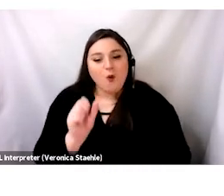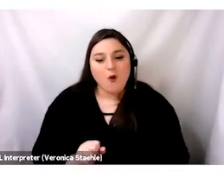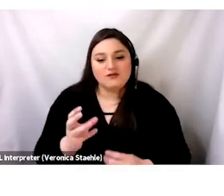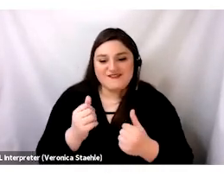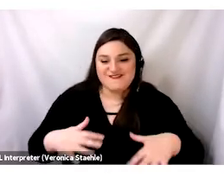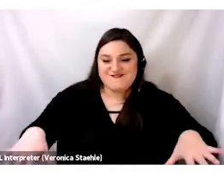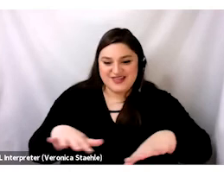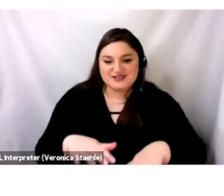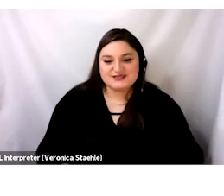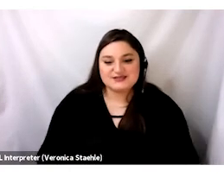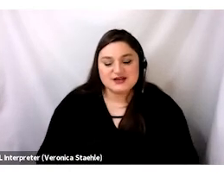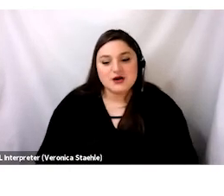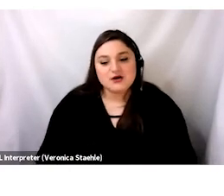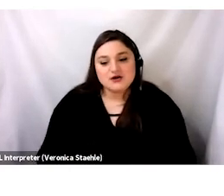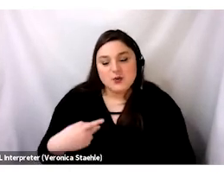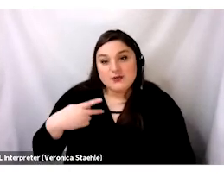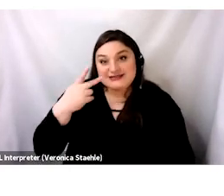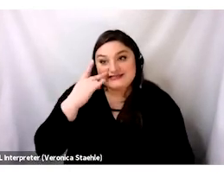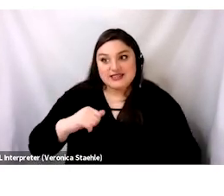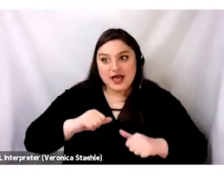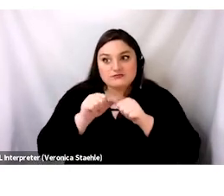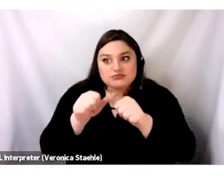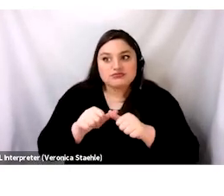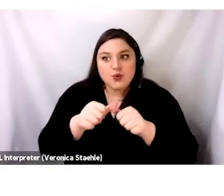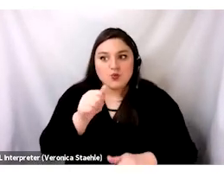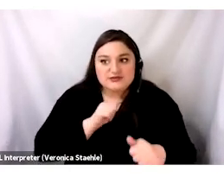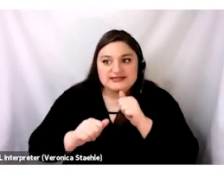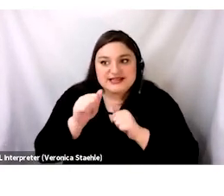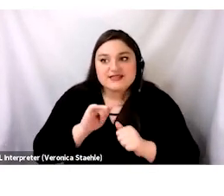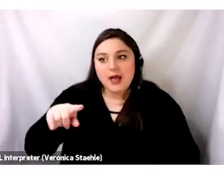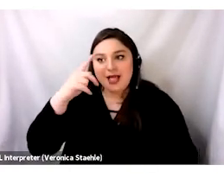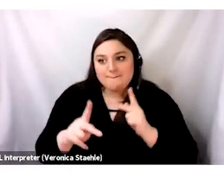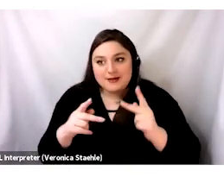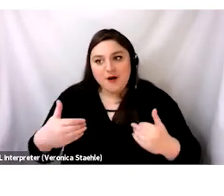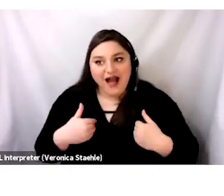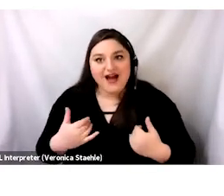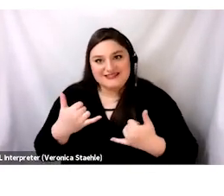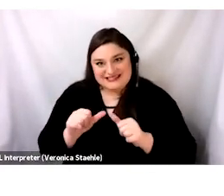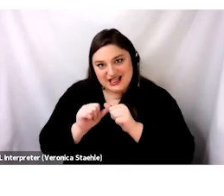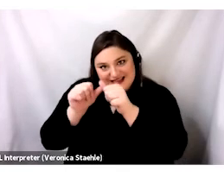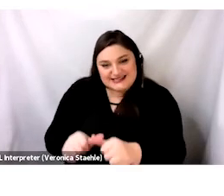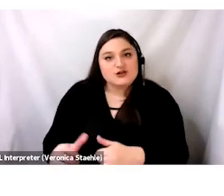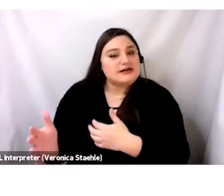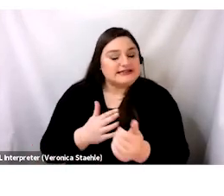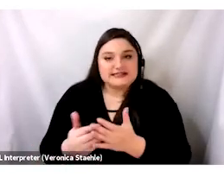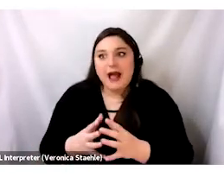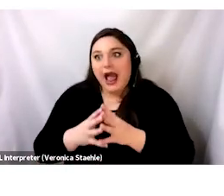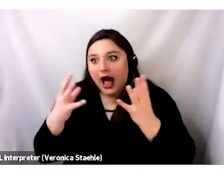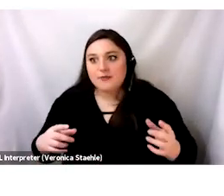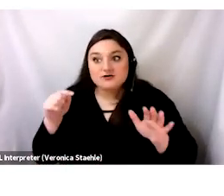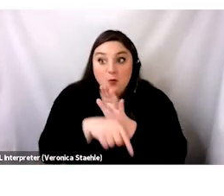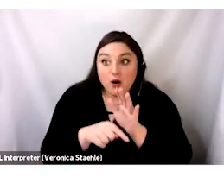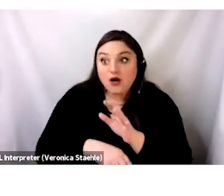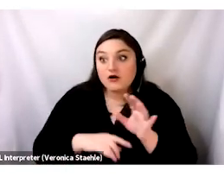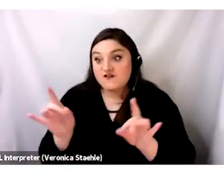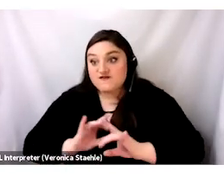of resilience and enterprise that Black people have had to have despite exclusion, violence that has taken place over the last